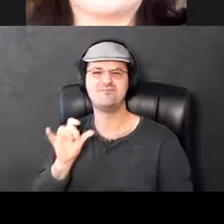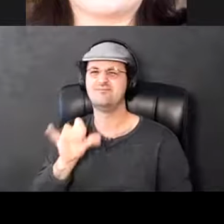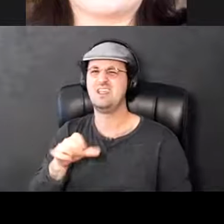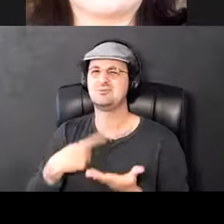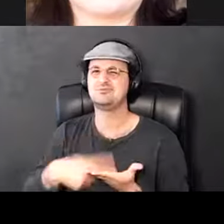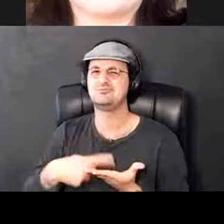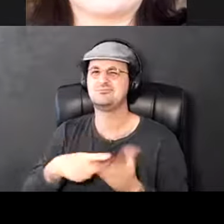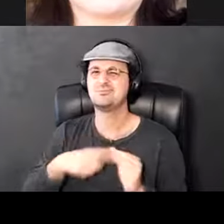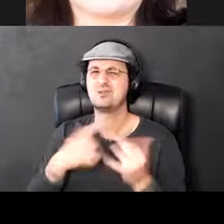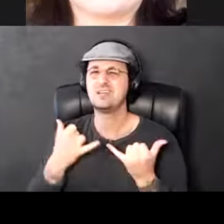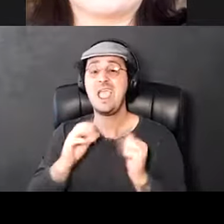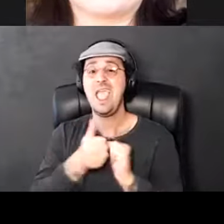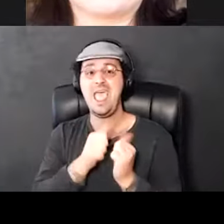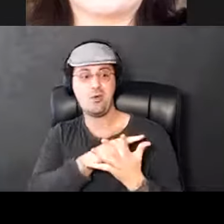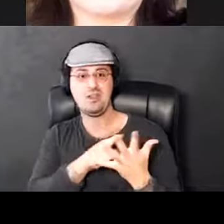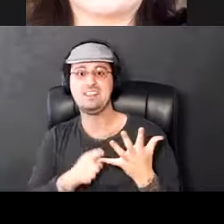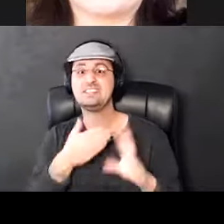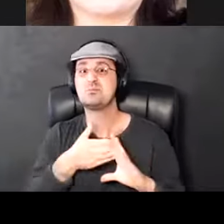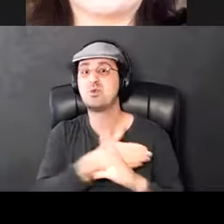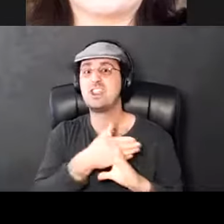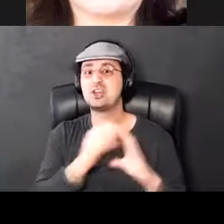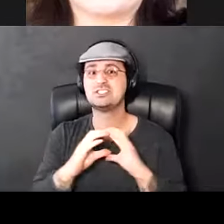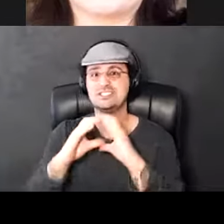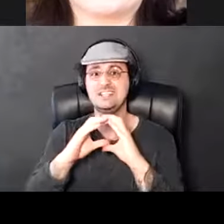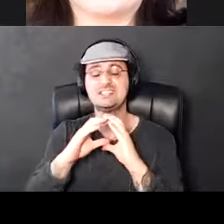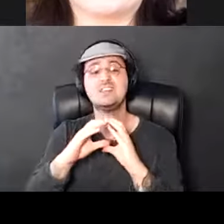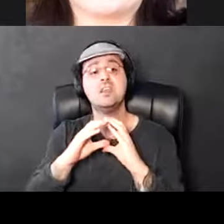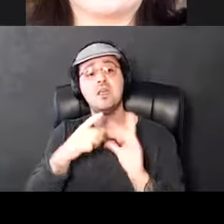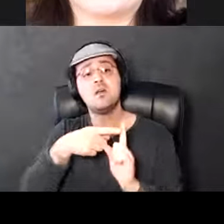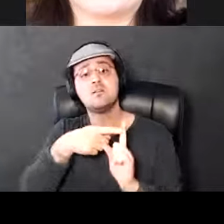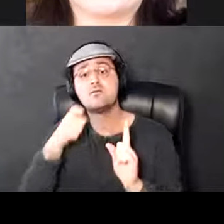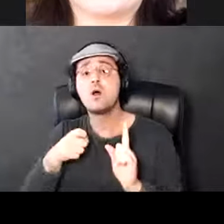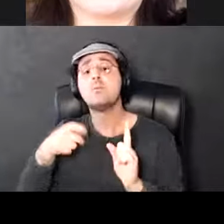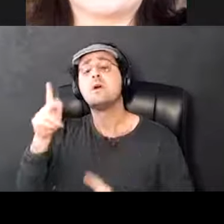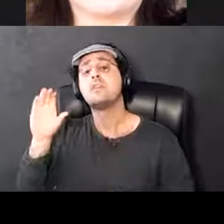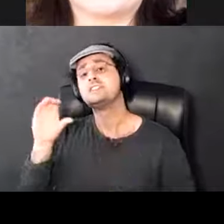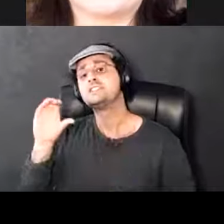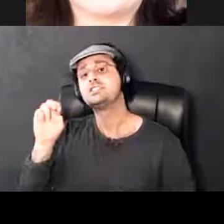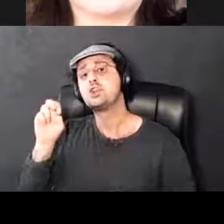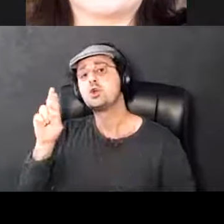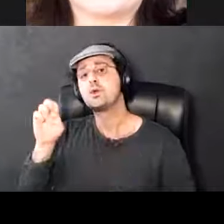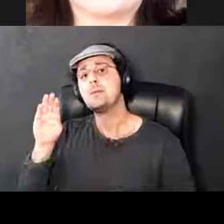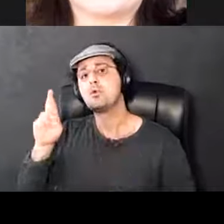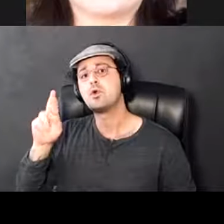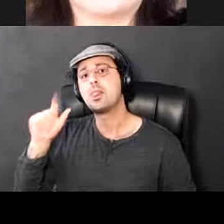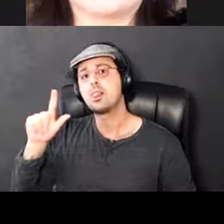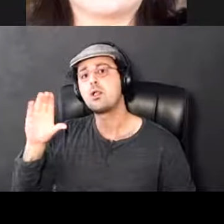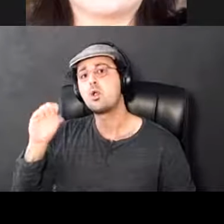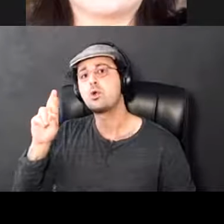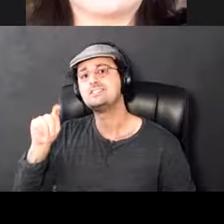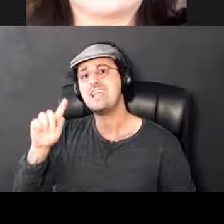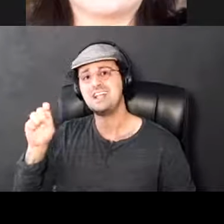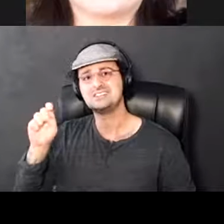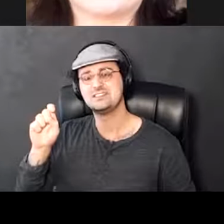oligodendrocyte precursor cells made from these progenitors in the cerebral cortex? And how do these progenitors know to make OPCs and not all